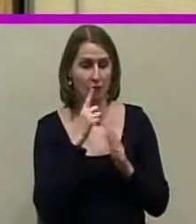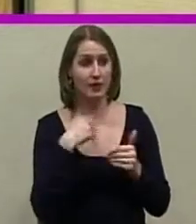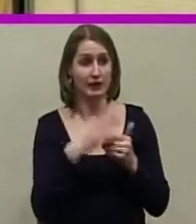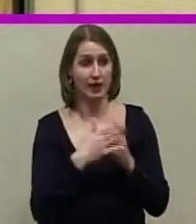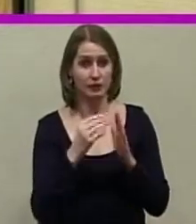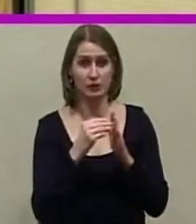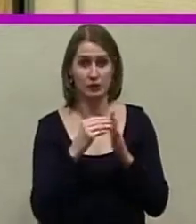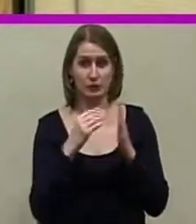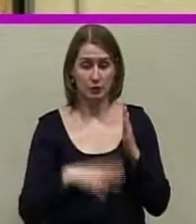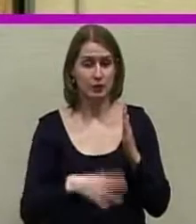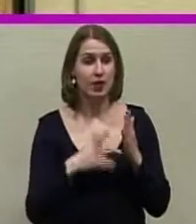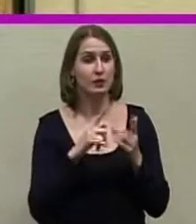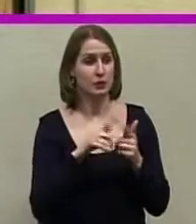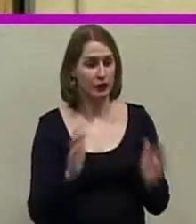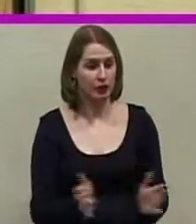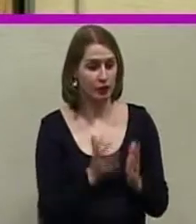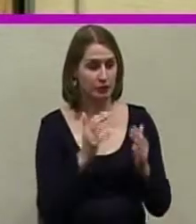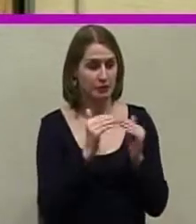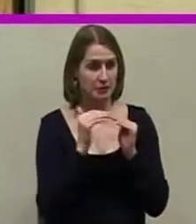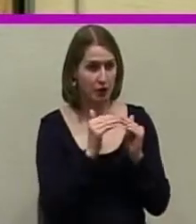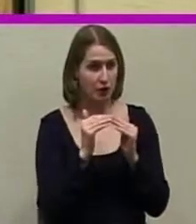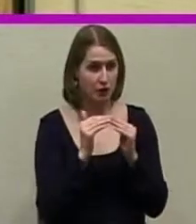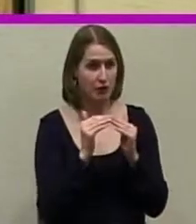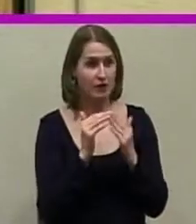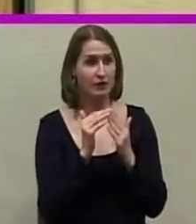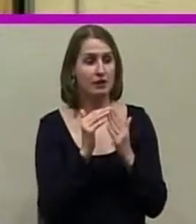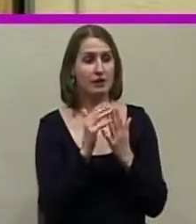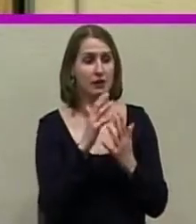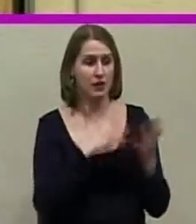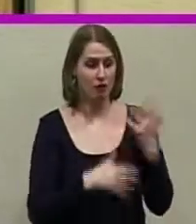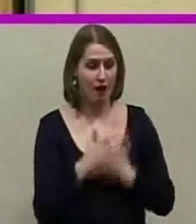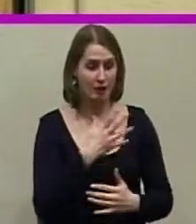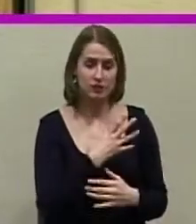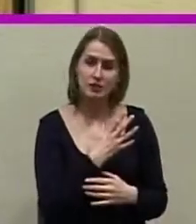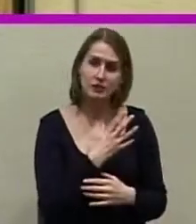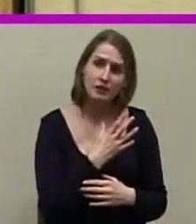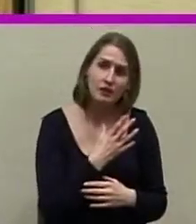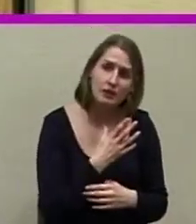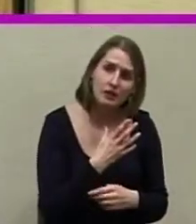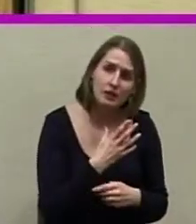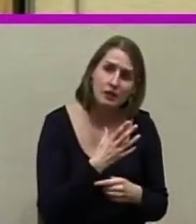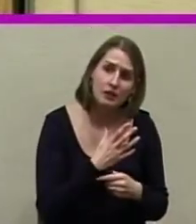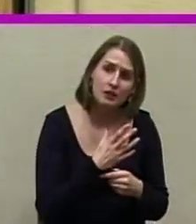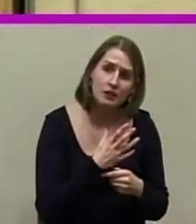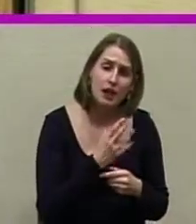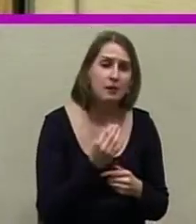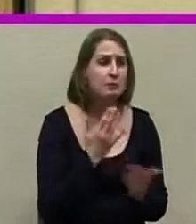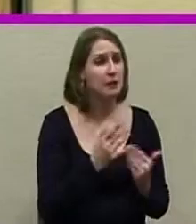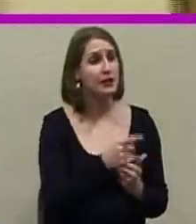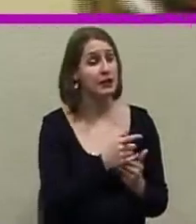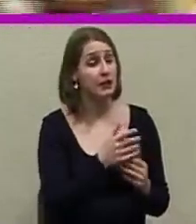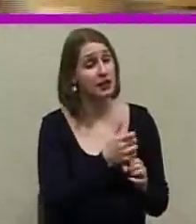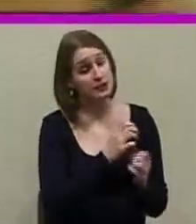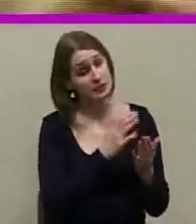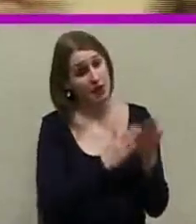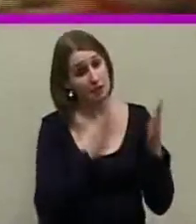to encourage peer interaction, where then he leads some of them in this. Okay. It's a good spotlight for a while. Yeah. And